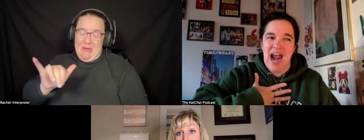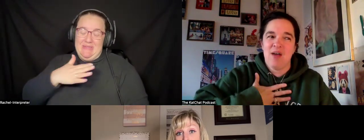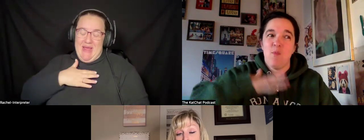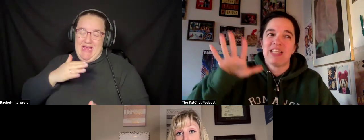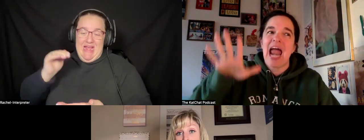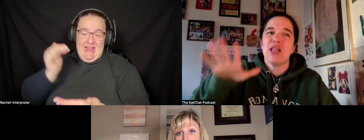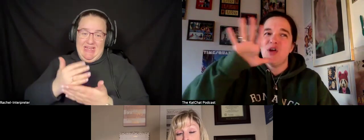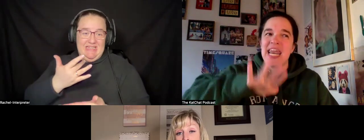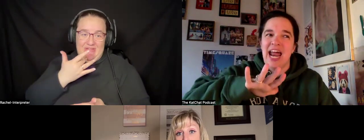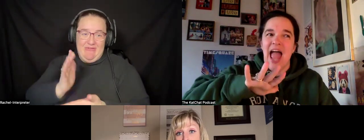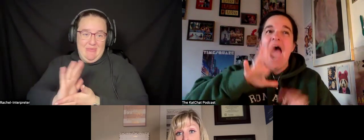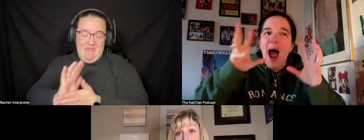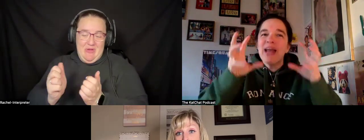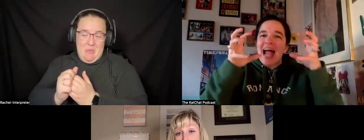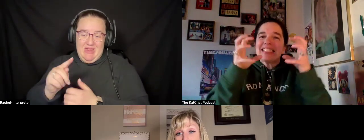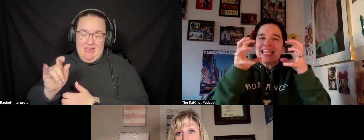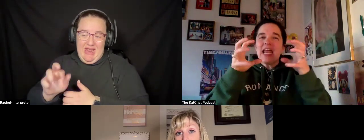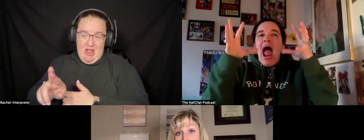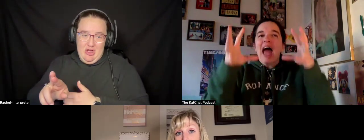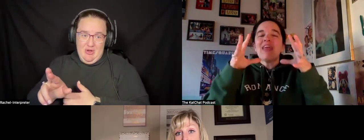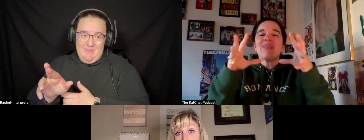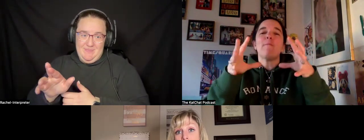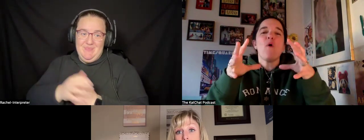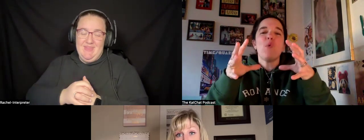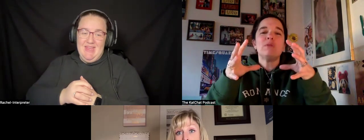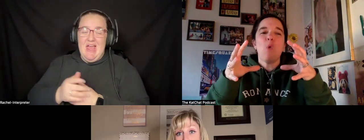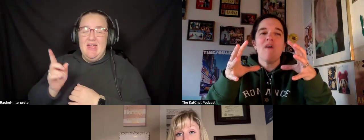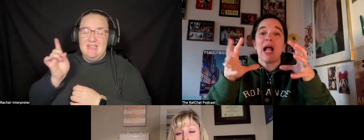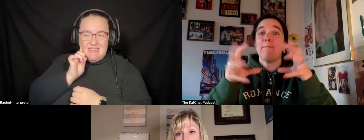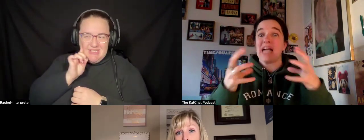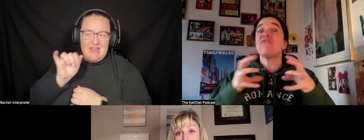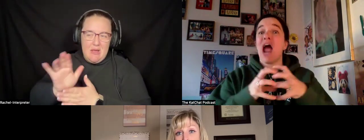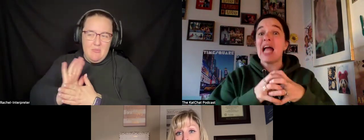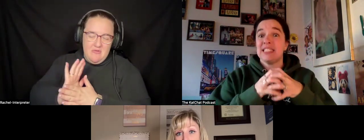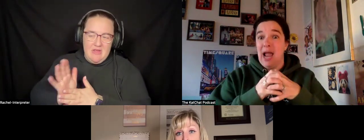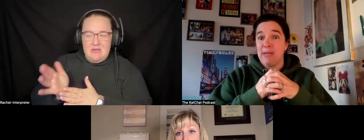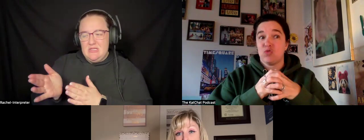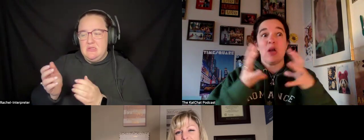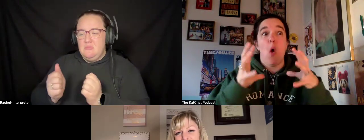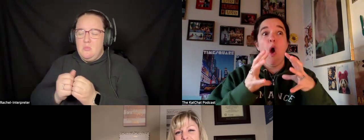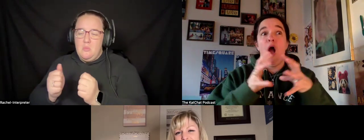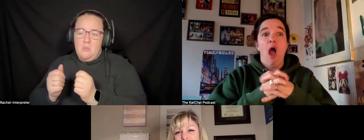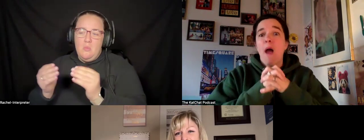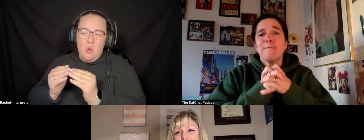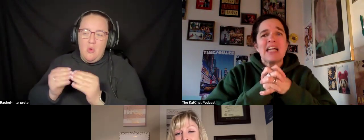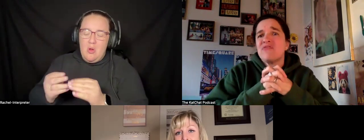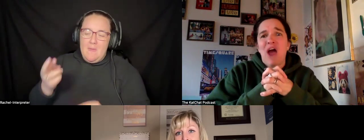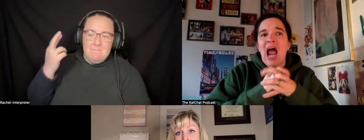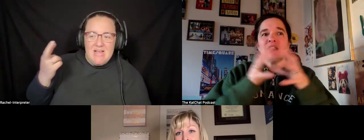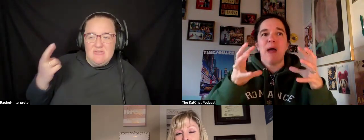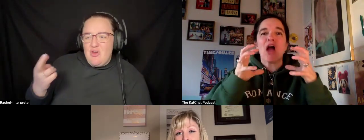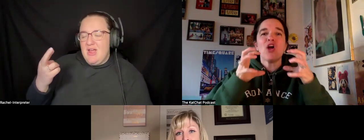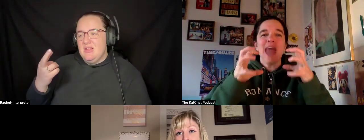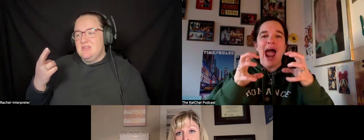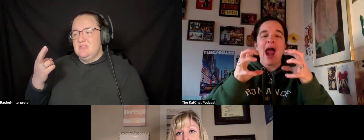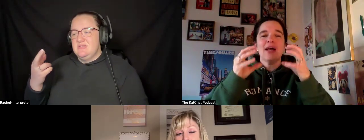of mine with Tyler in it. I mean, I think that movie was more like best friend chemistry or best